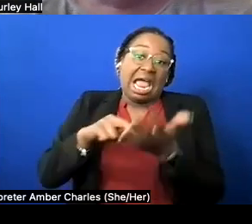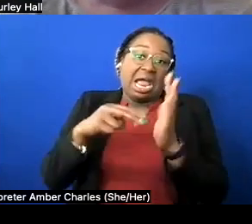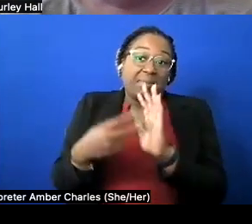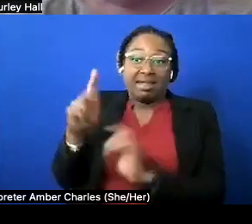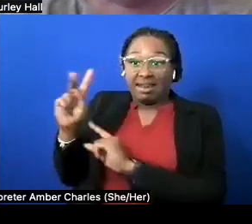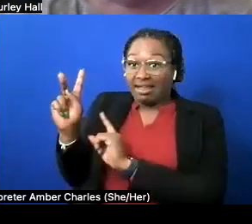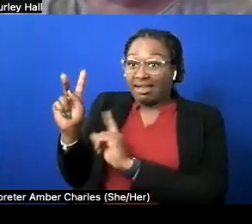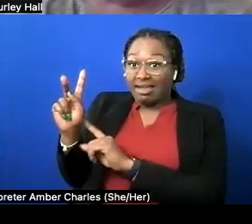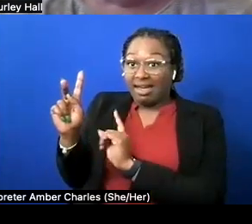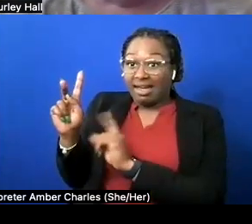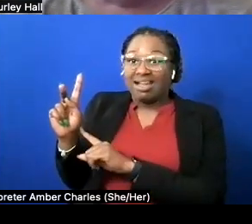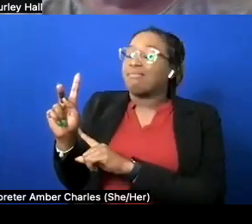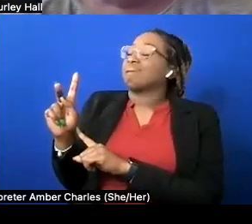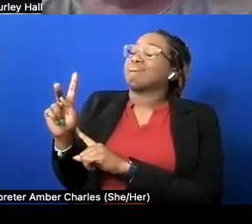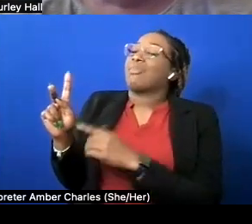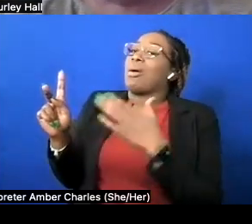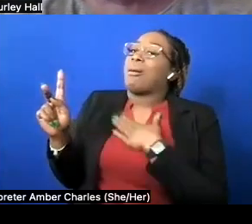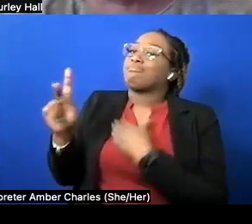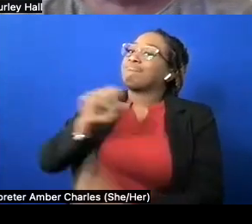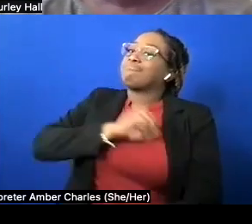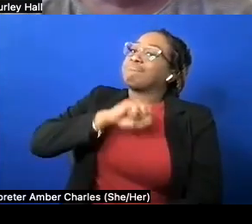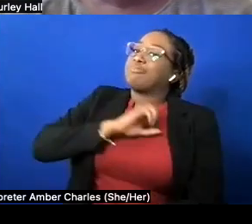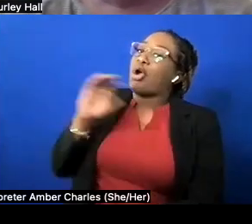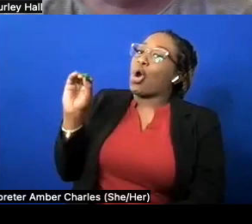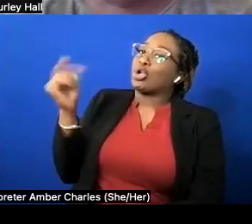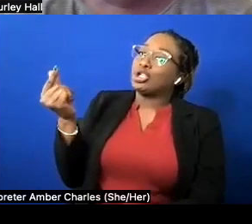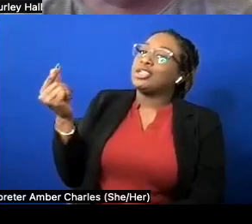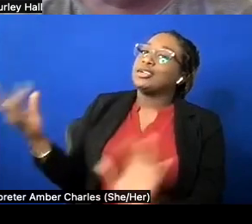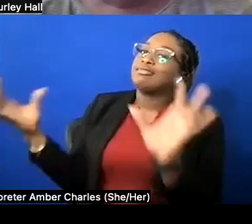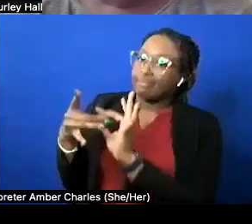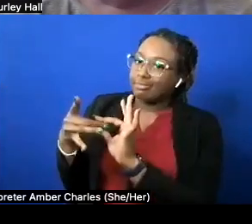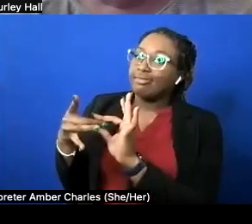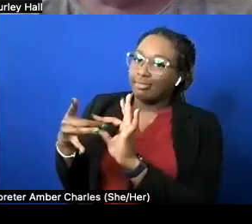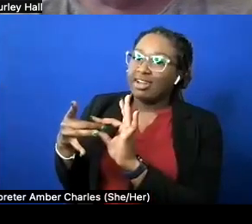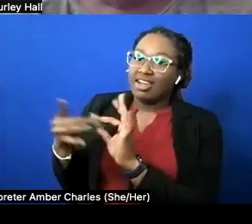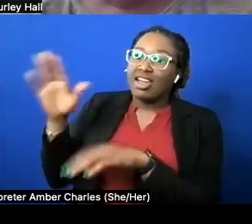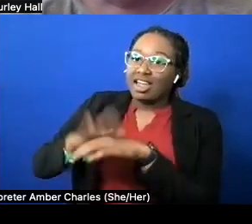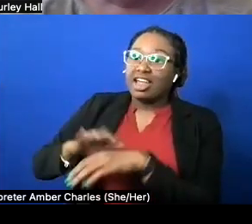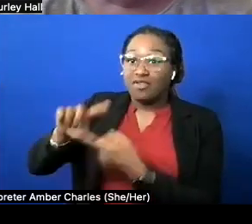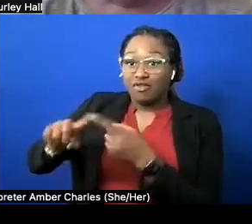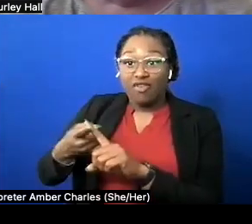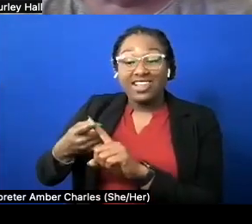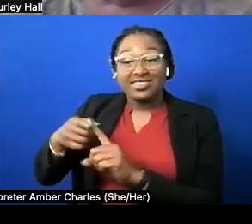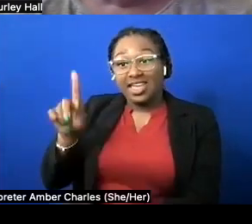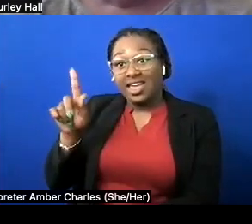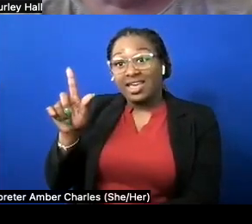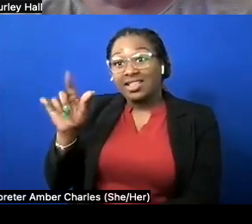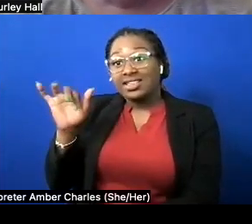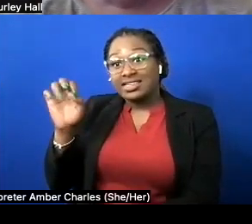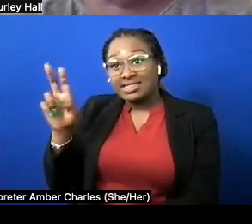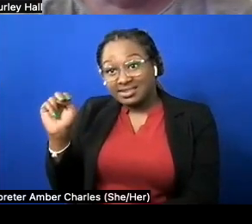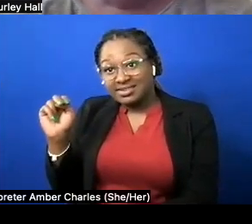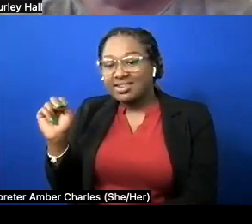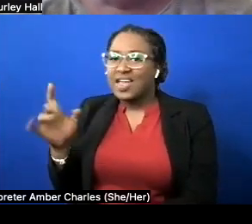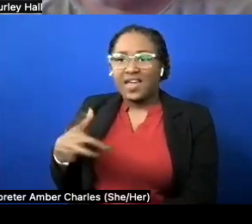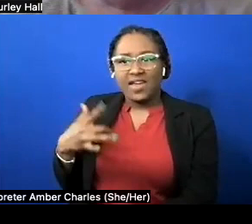are one of my OG connections on and friends on LinkedIn. And you know, it feels